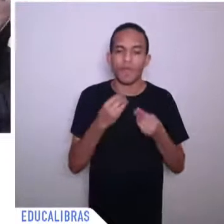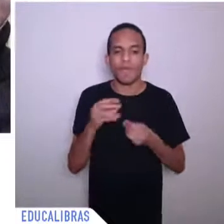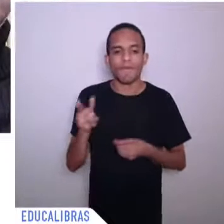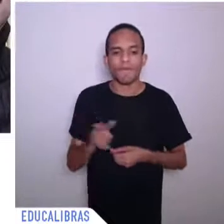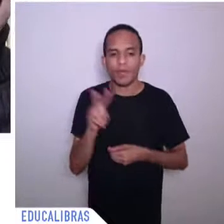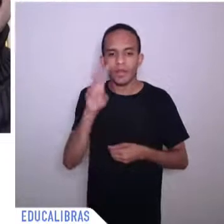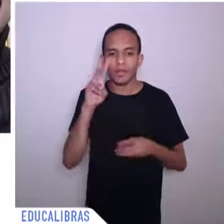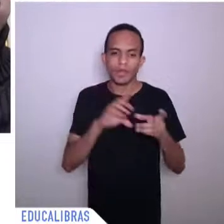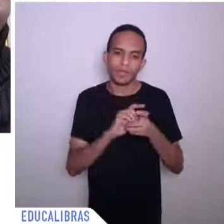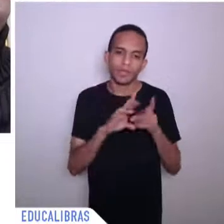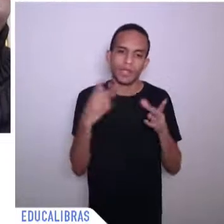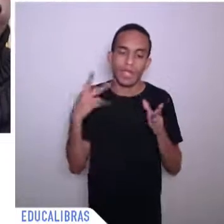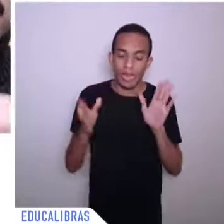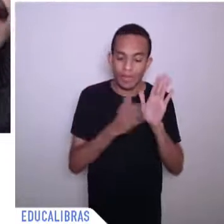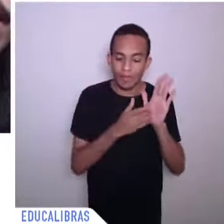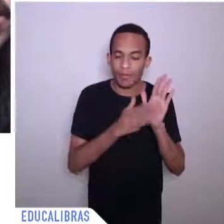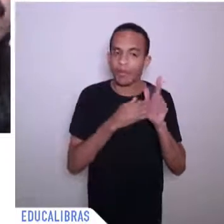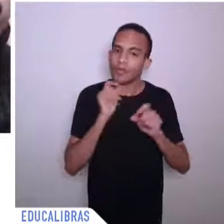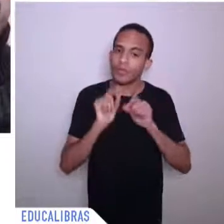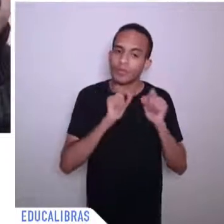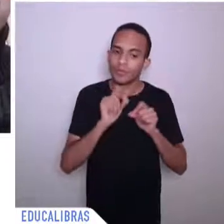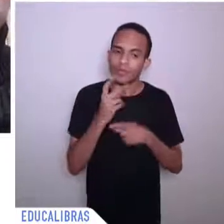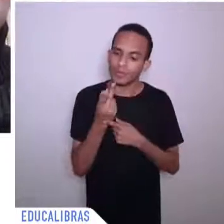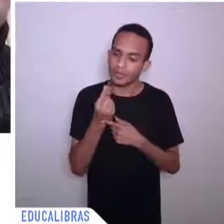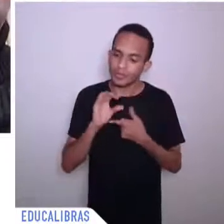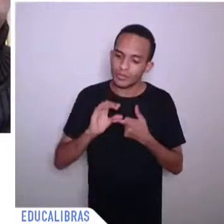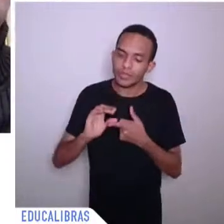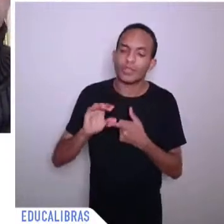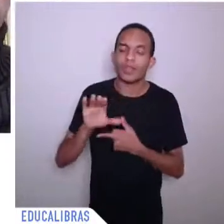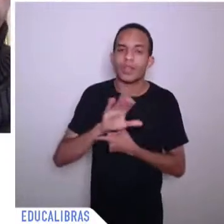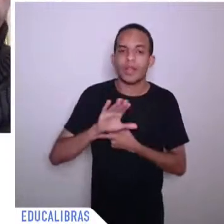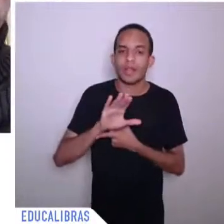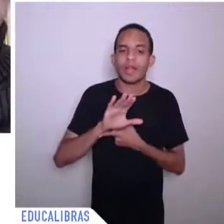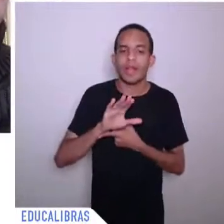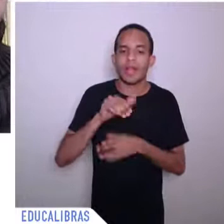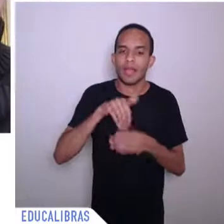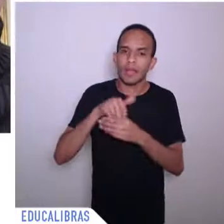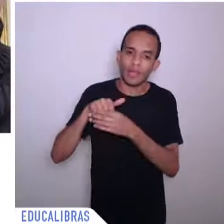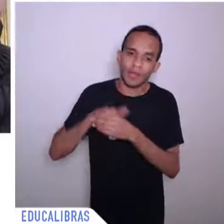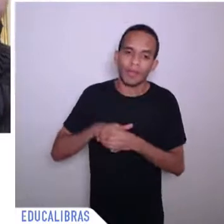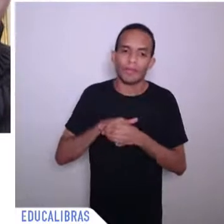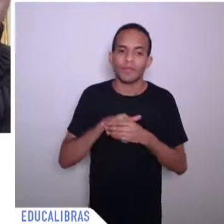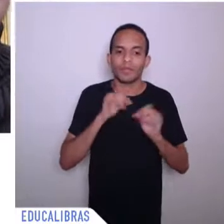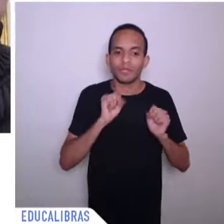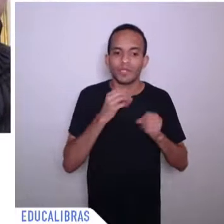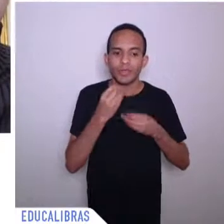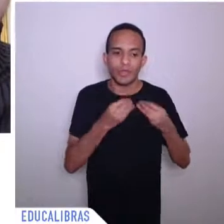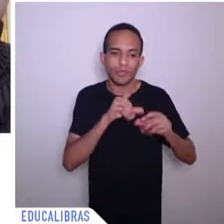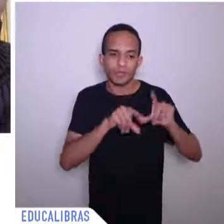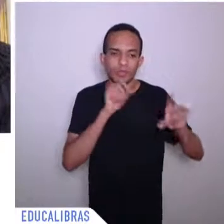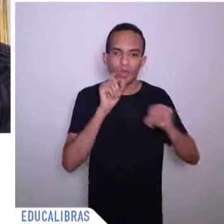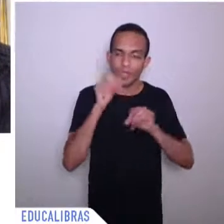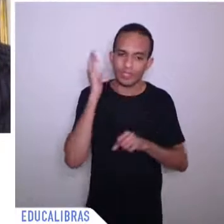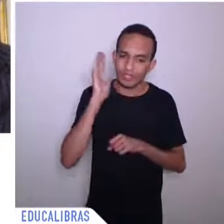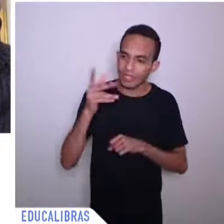Cagé. She wrote The Price of Democracy. She proposes the electoral funding